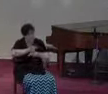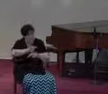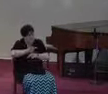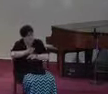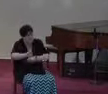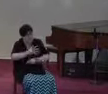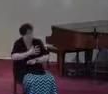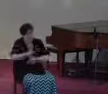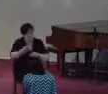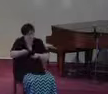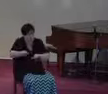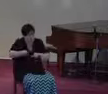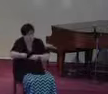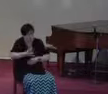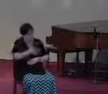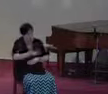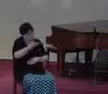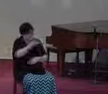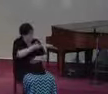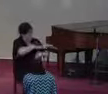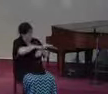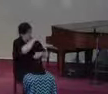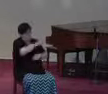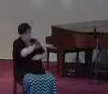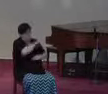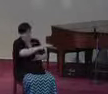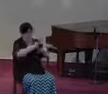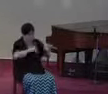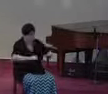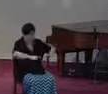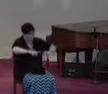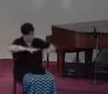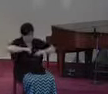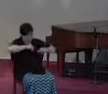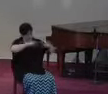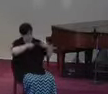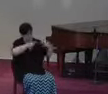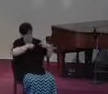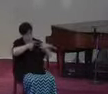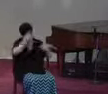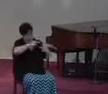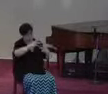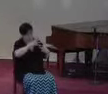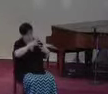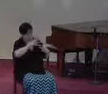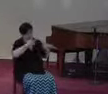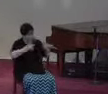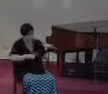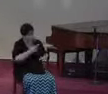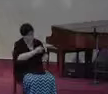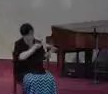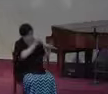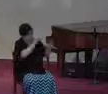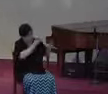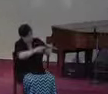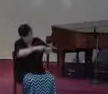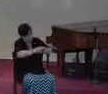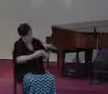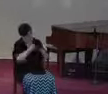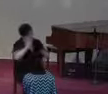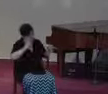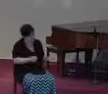cross, he still bore the responsibility for his own mother as he carried the weight of the sins of the